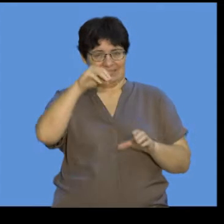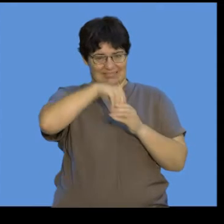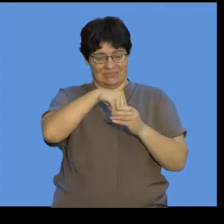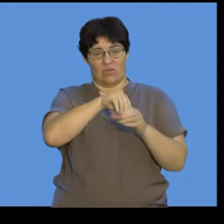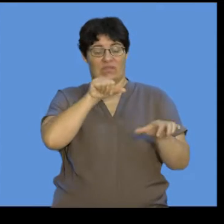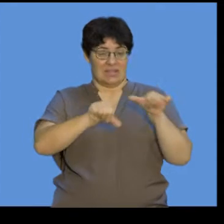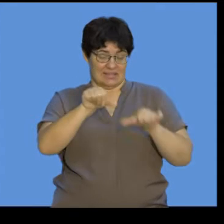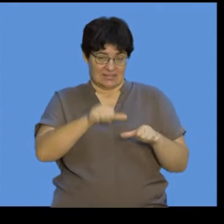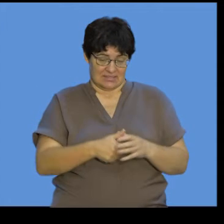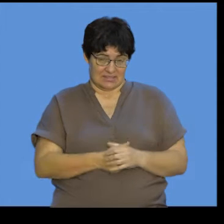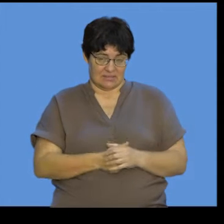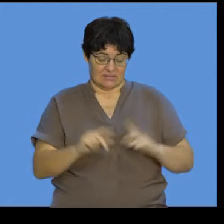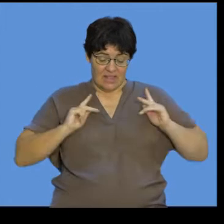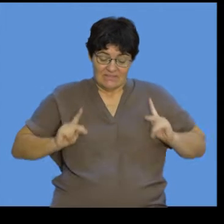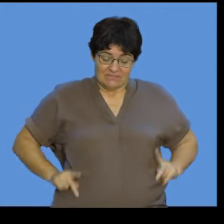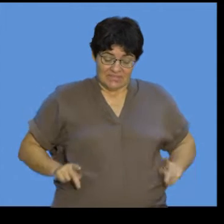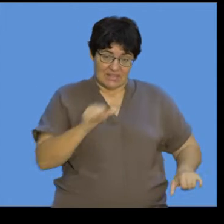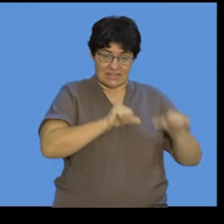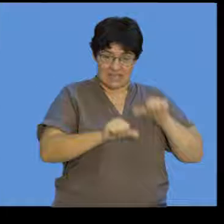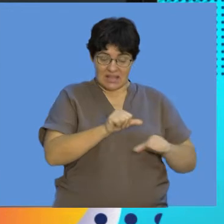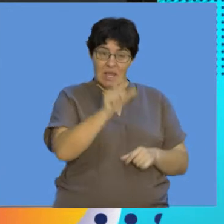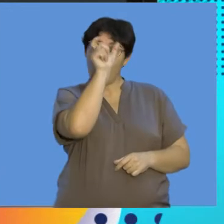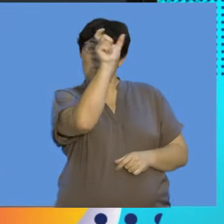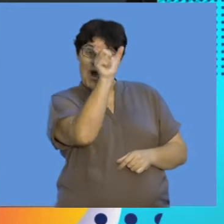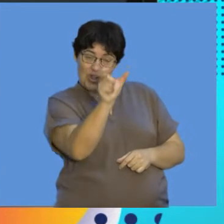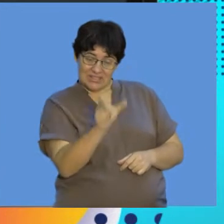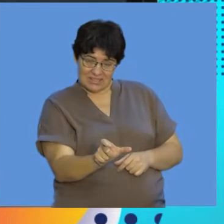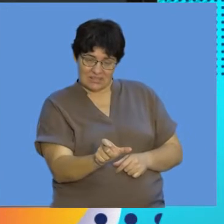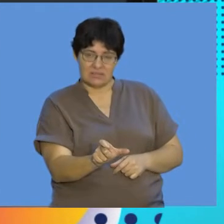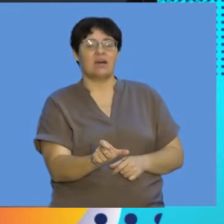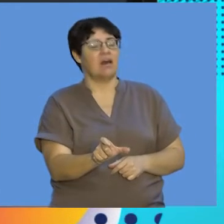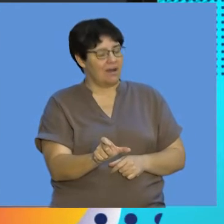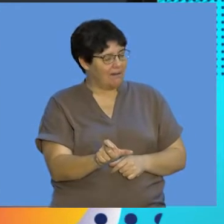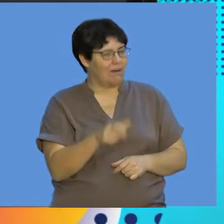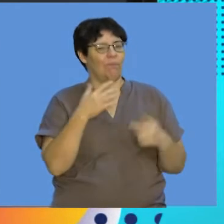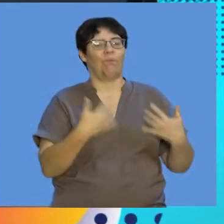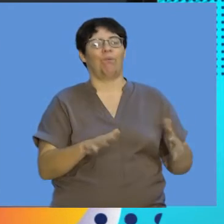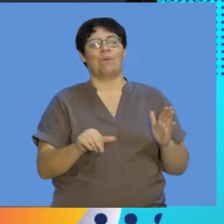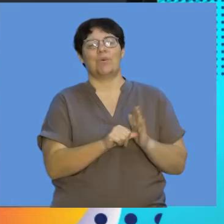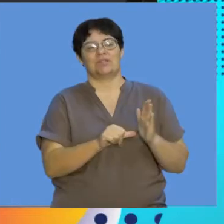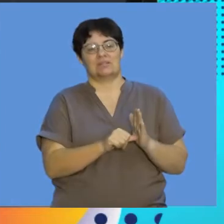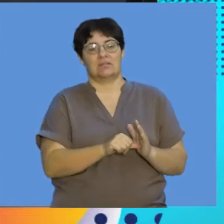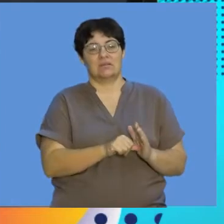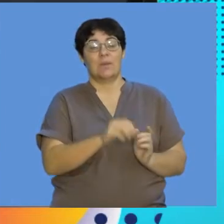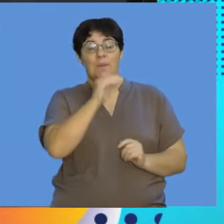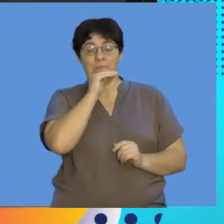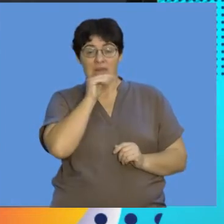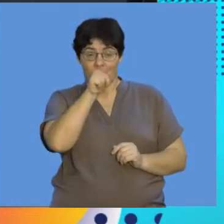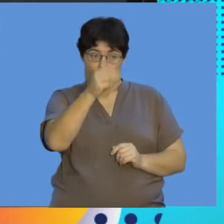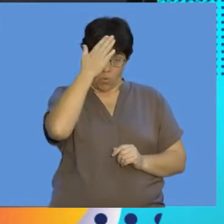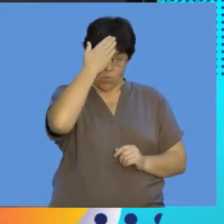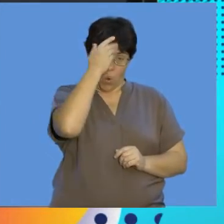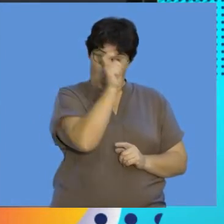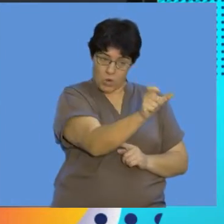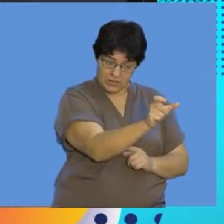Now, so in physical sciences, our definitions, our terminology is either we know or we don't, which is based on